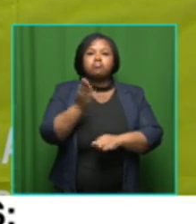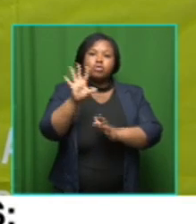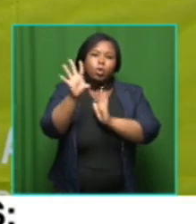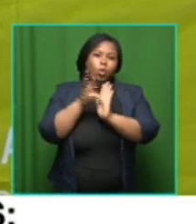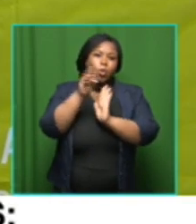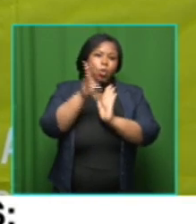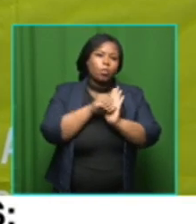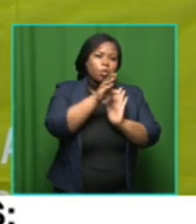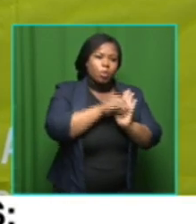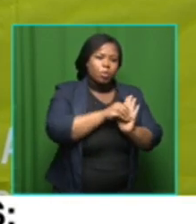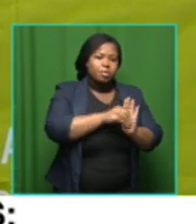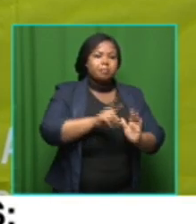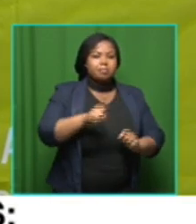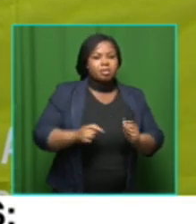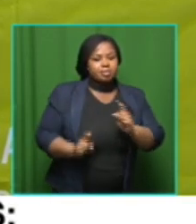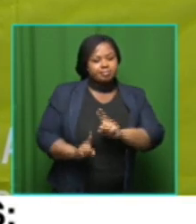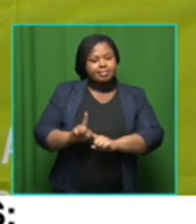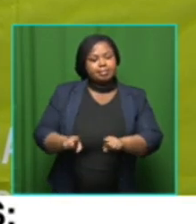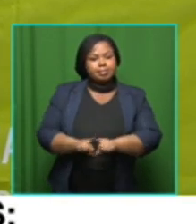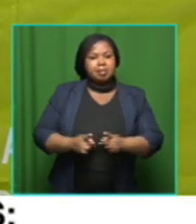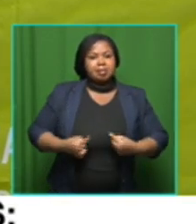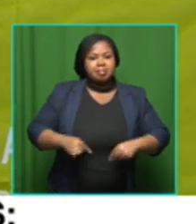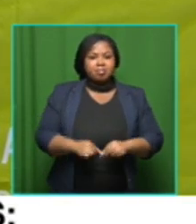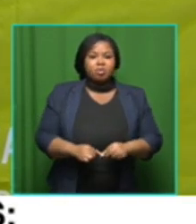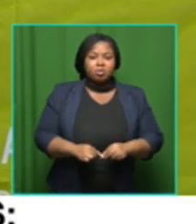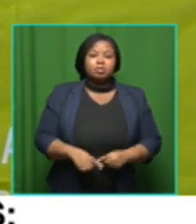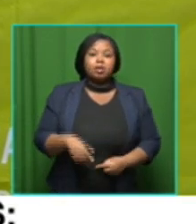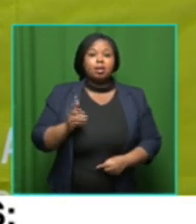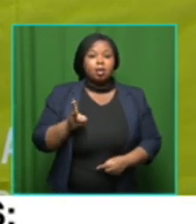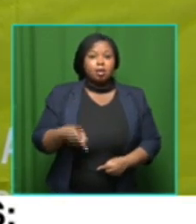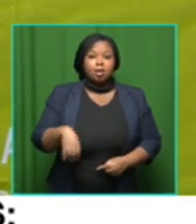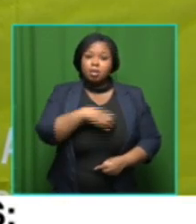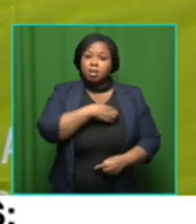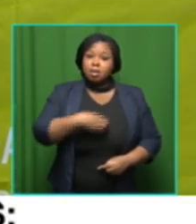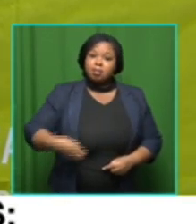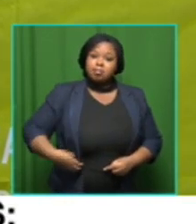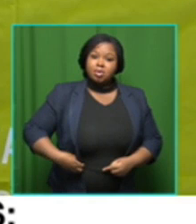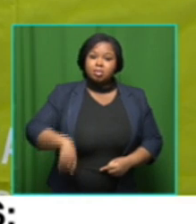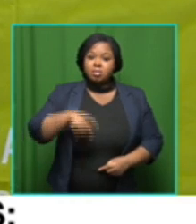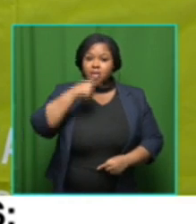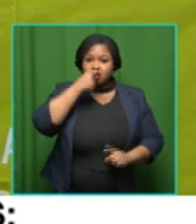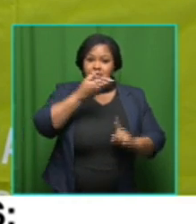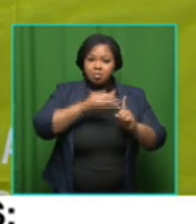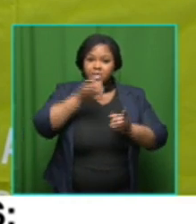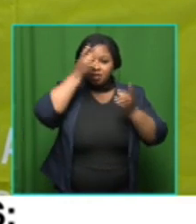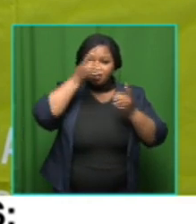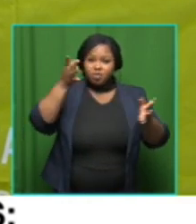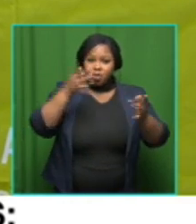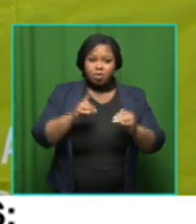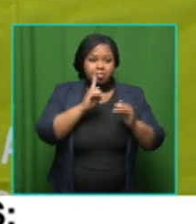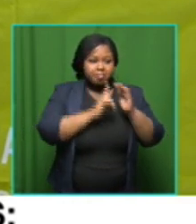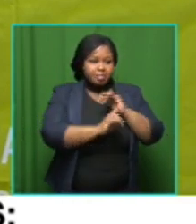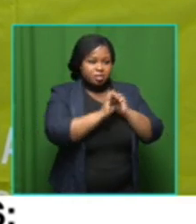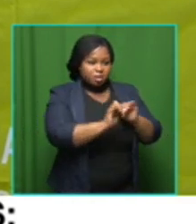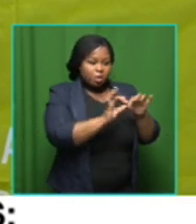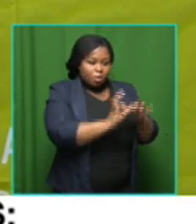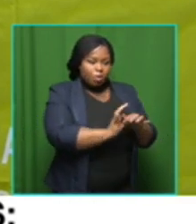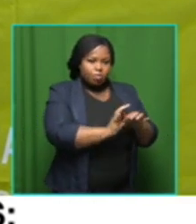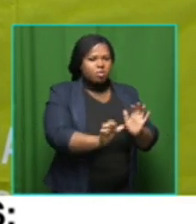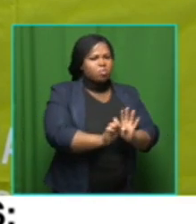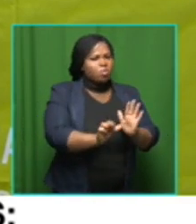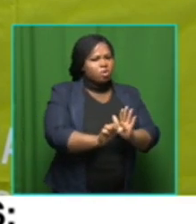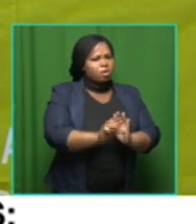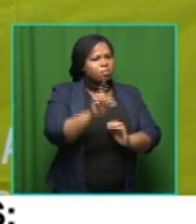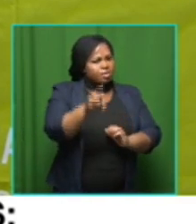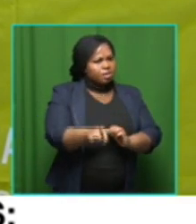that the message that has been sent by President Ramaphosa about people staying at home is still very important. The message of ensuring good hygiene is still